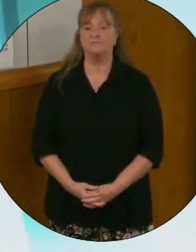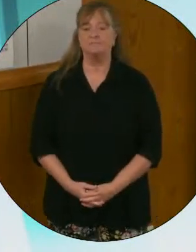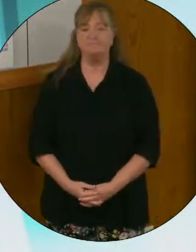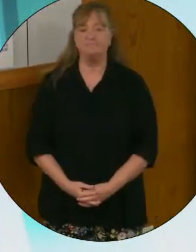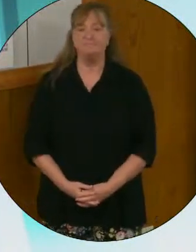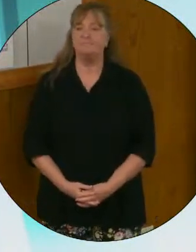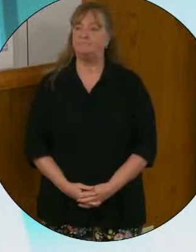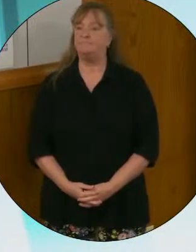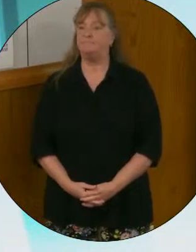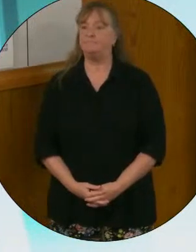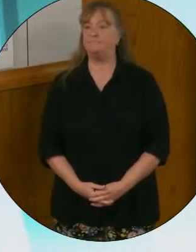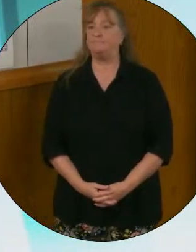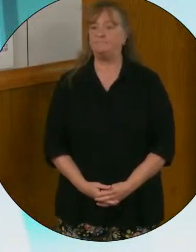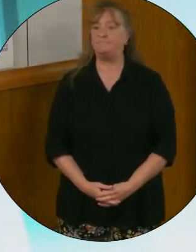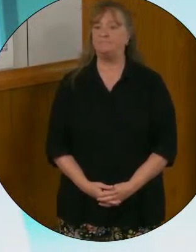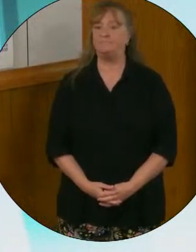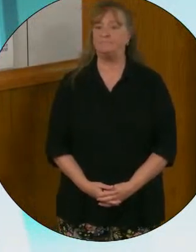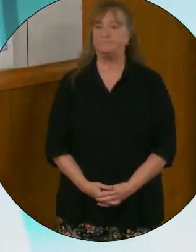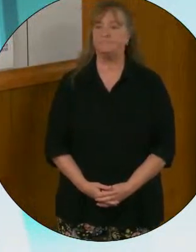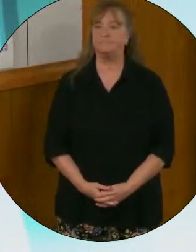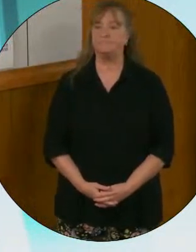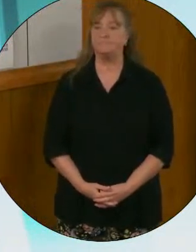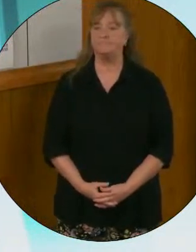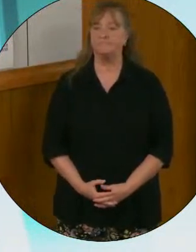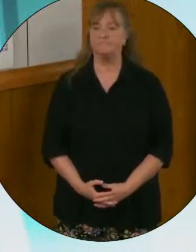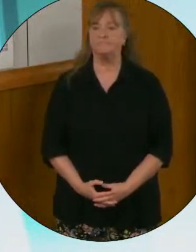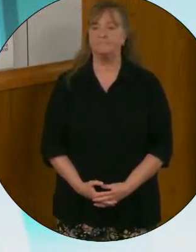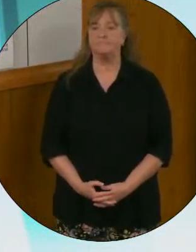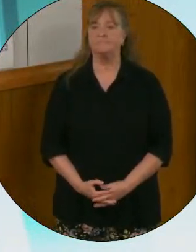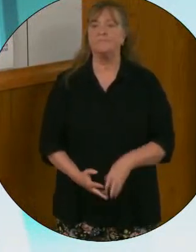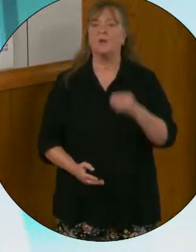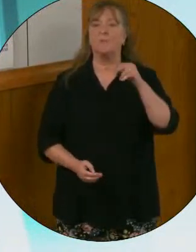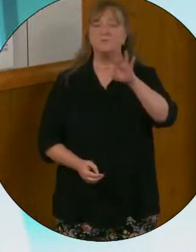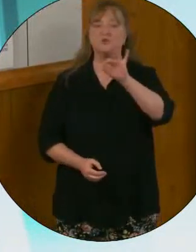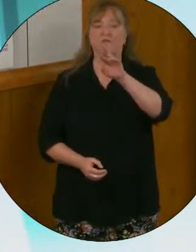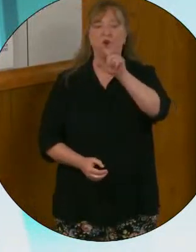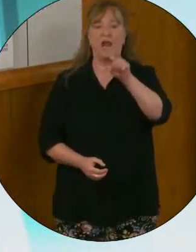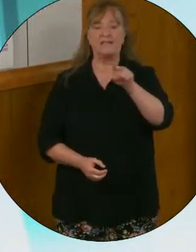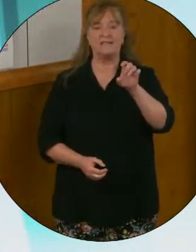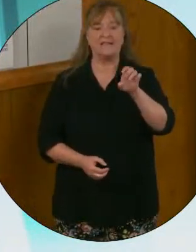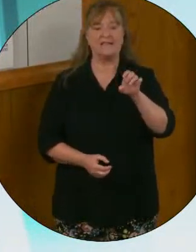you. Thank you, Mr. Zumtebel. Mr. Frazee.